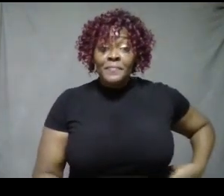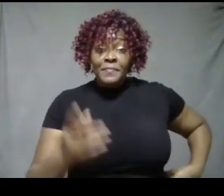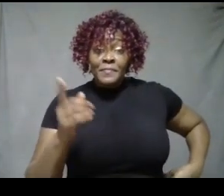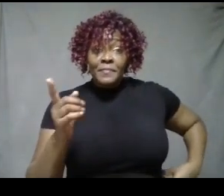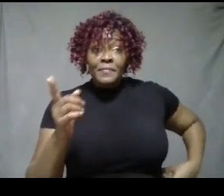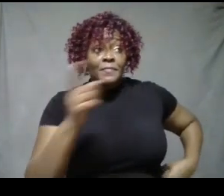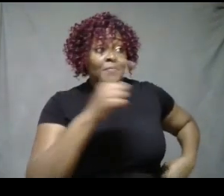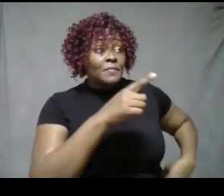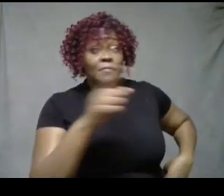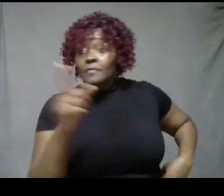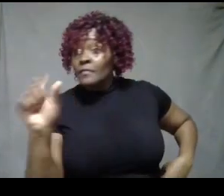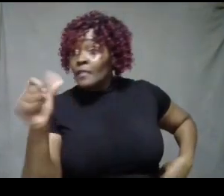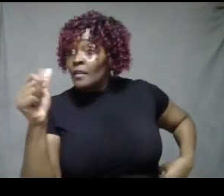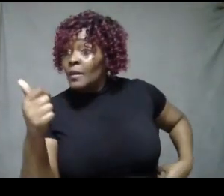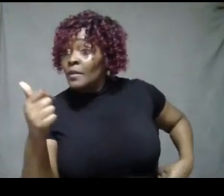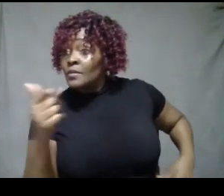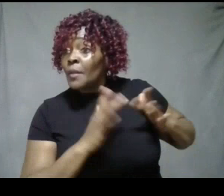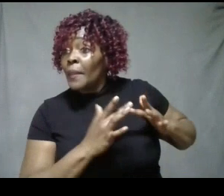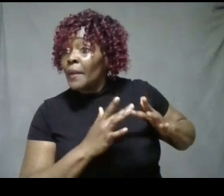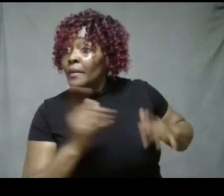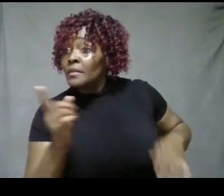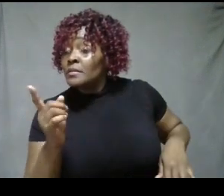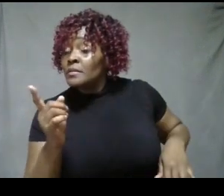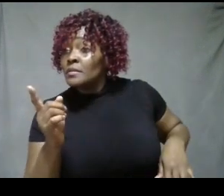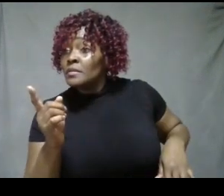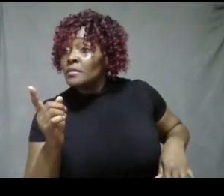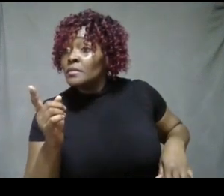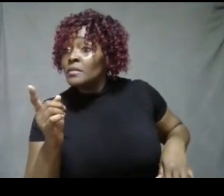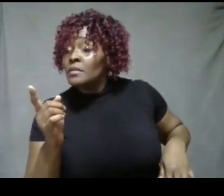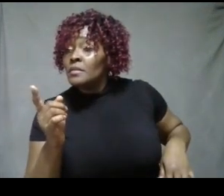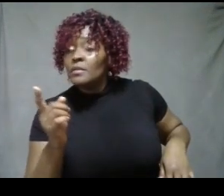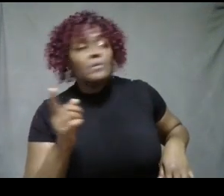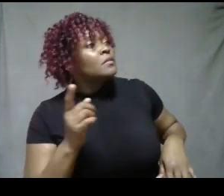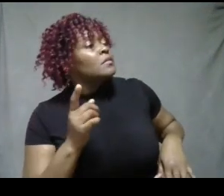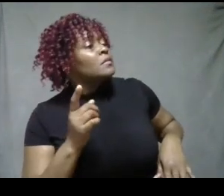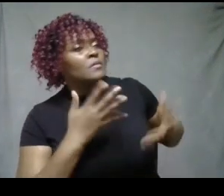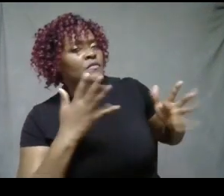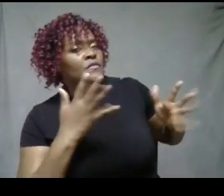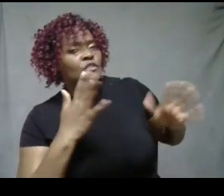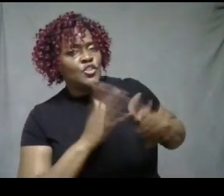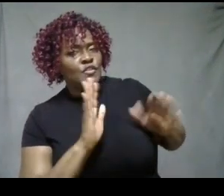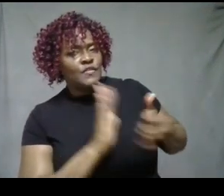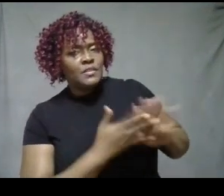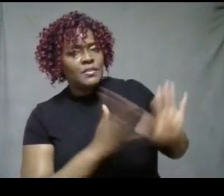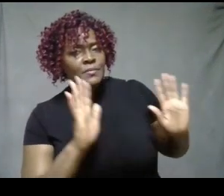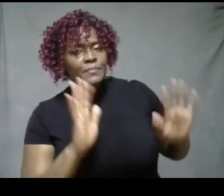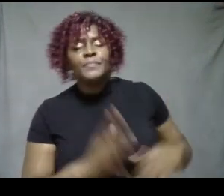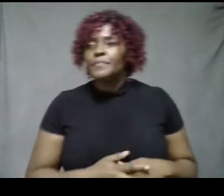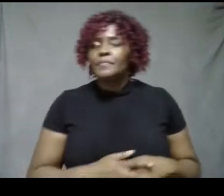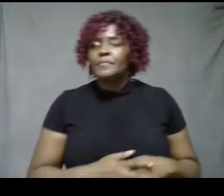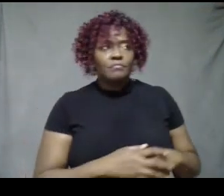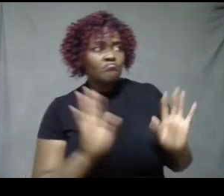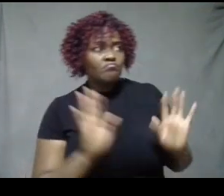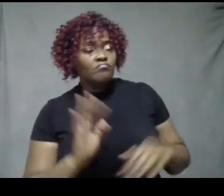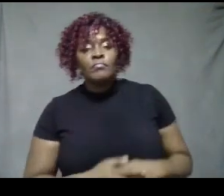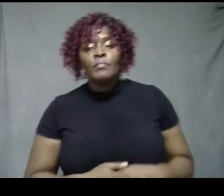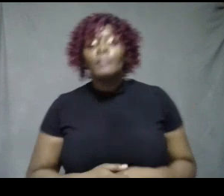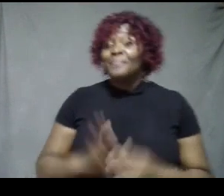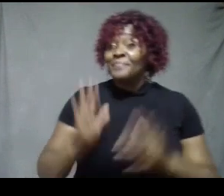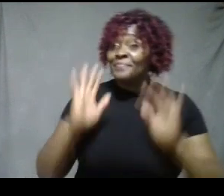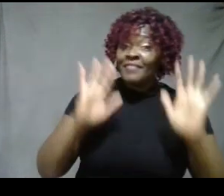double checking. Is there anyone else? Otherwise, yes, we have concluded. No, sir. That was the last one. All right.